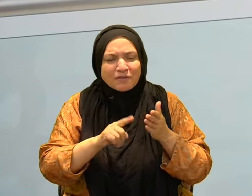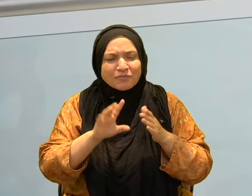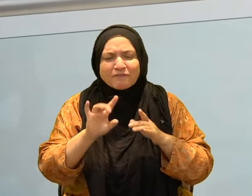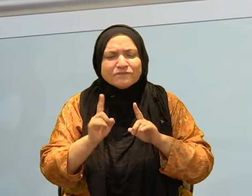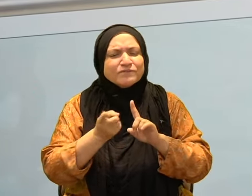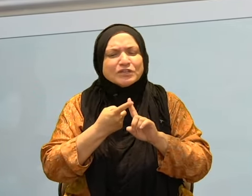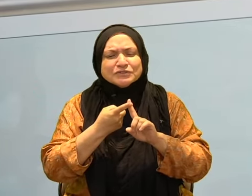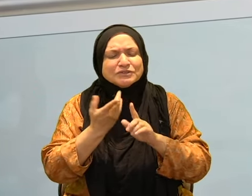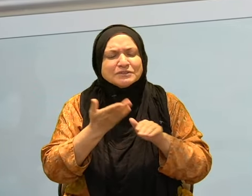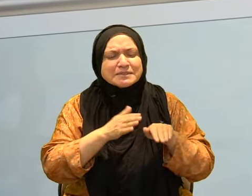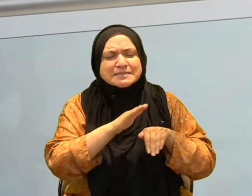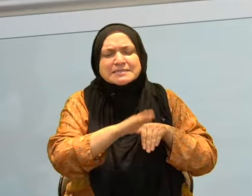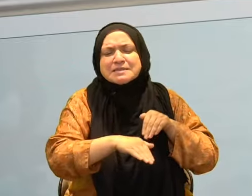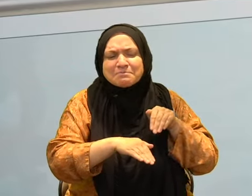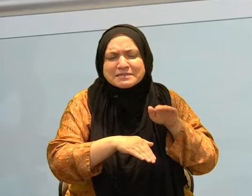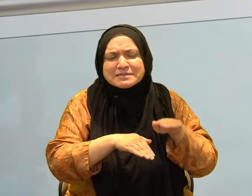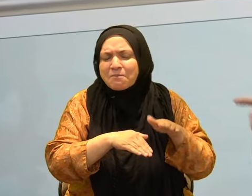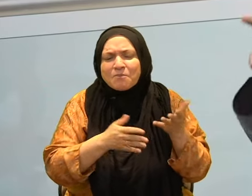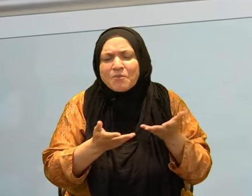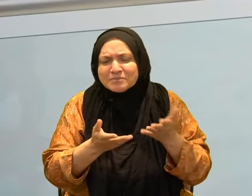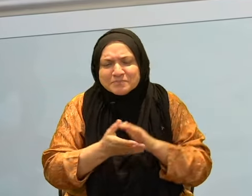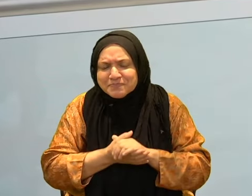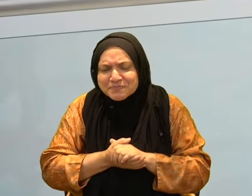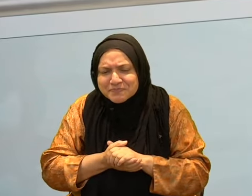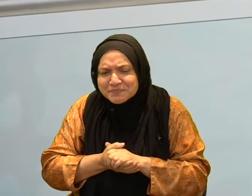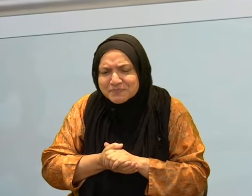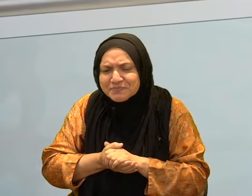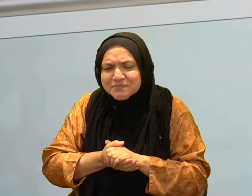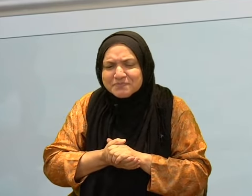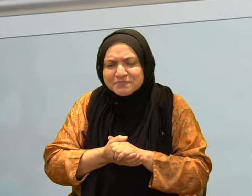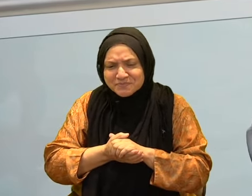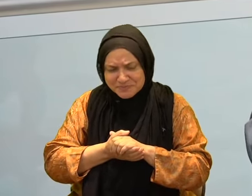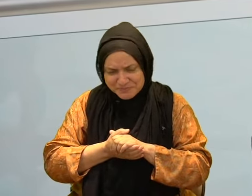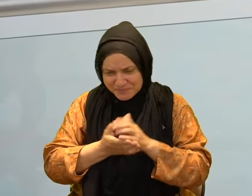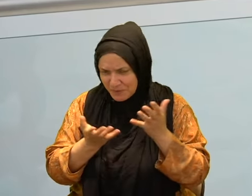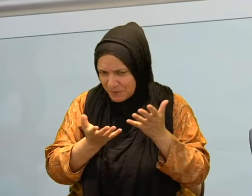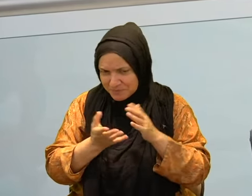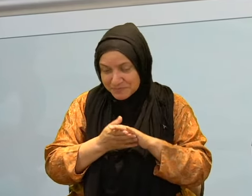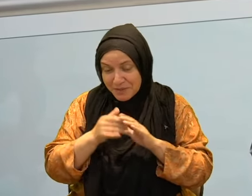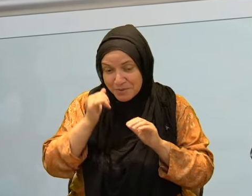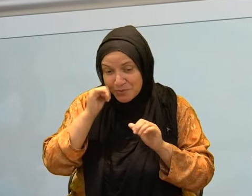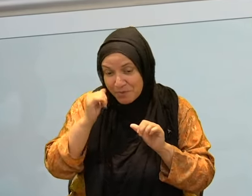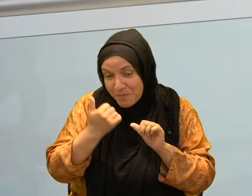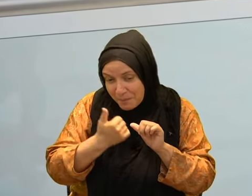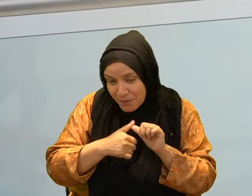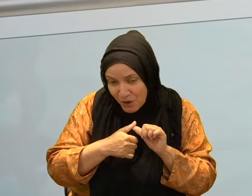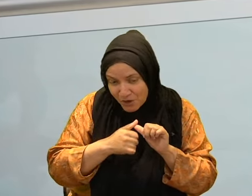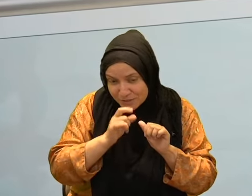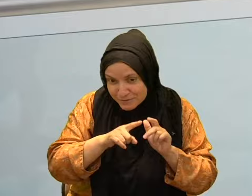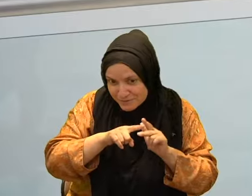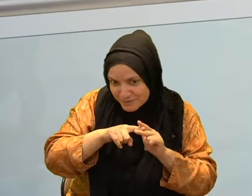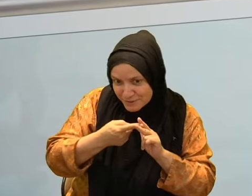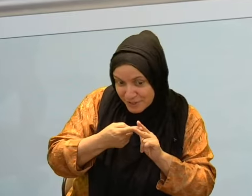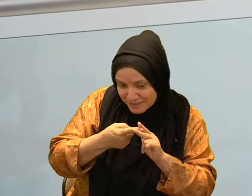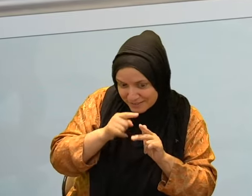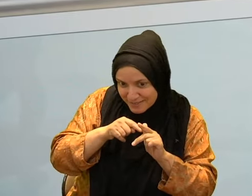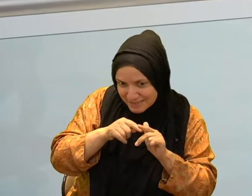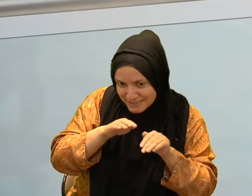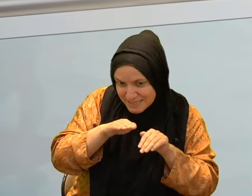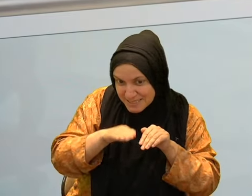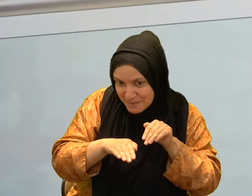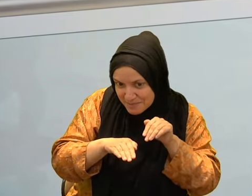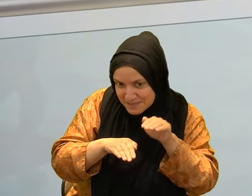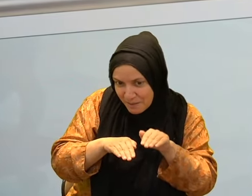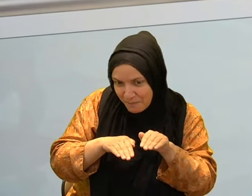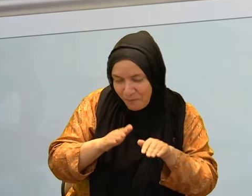you step in the first footstep, then you're likely to go down the trail. What is the first footstep of shaytan look like when